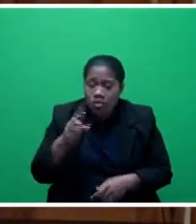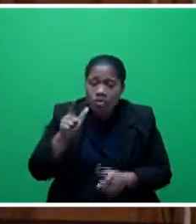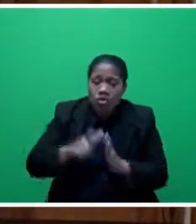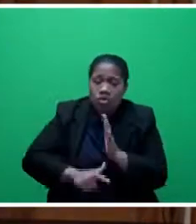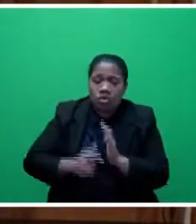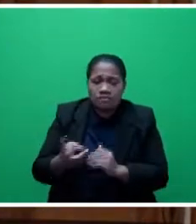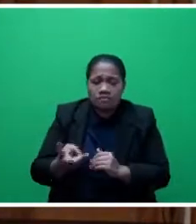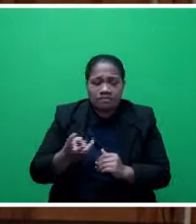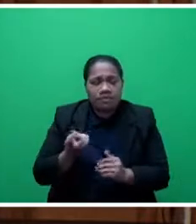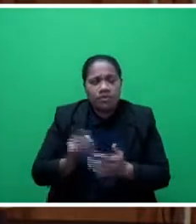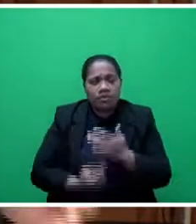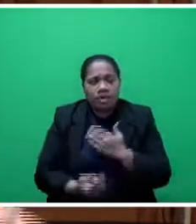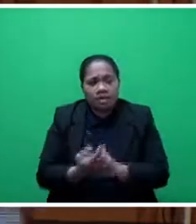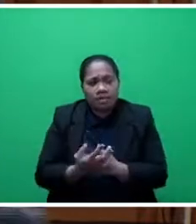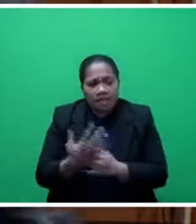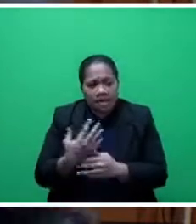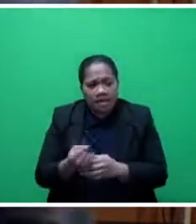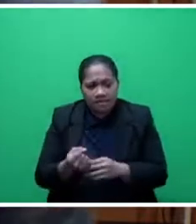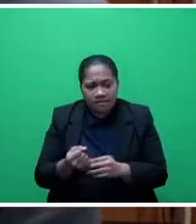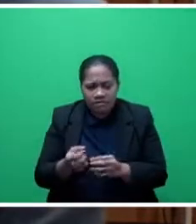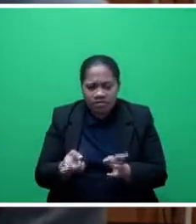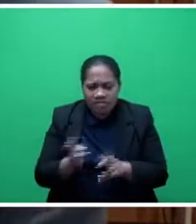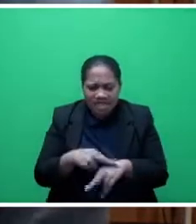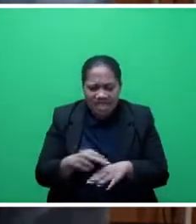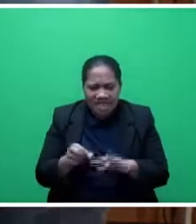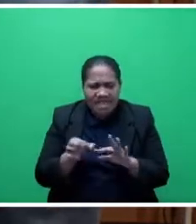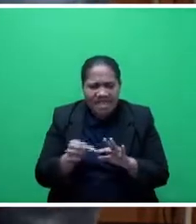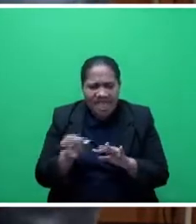recycling nails. In the same way, we want our